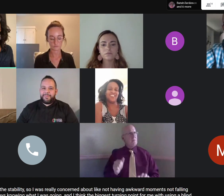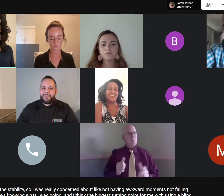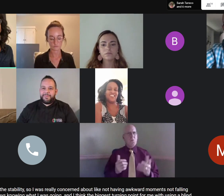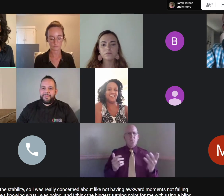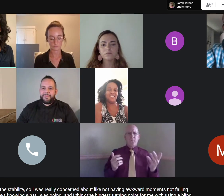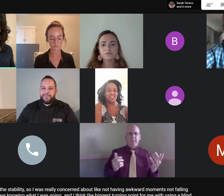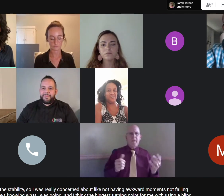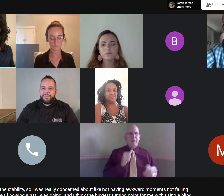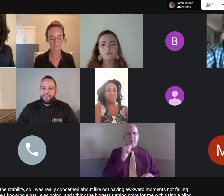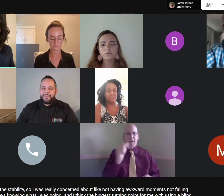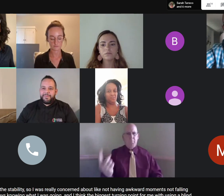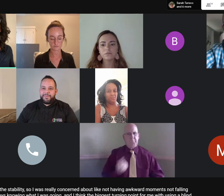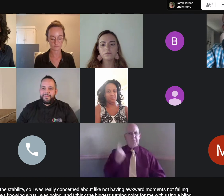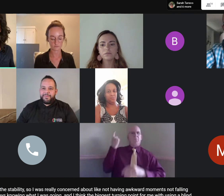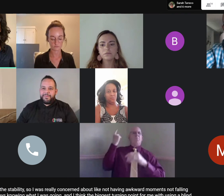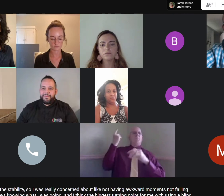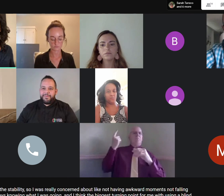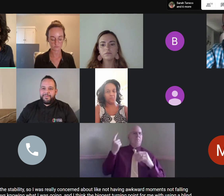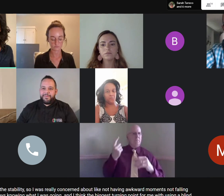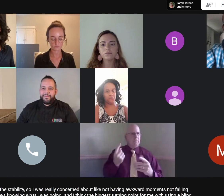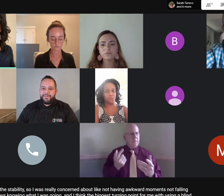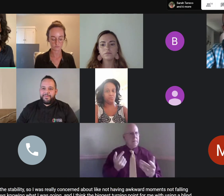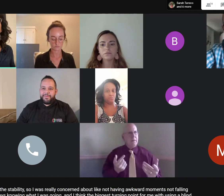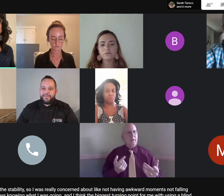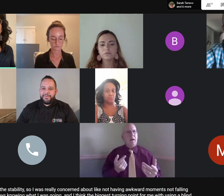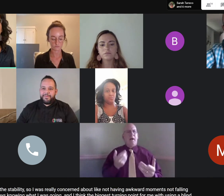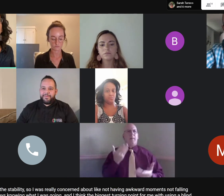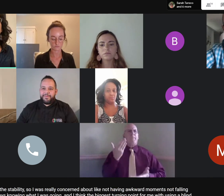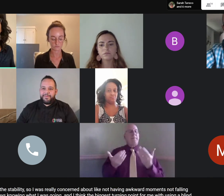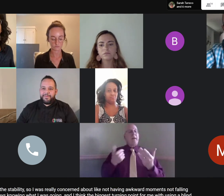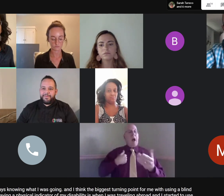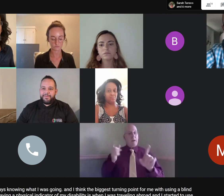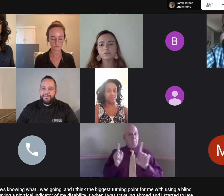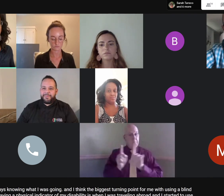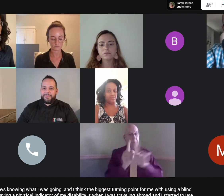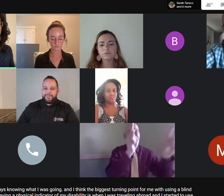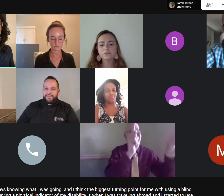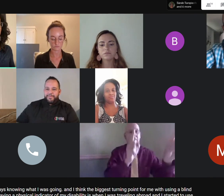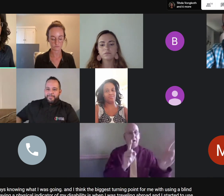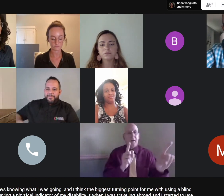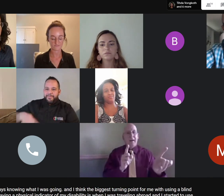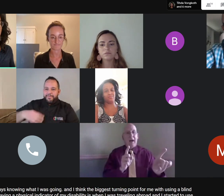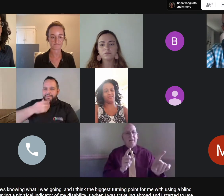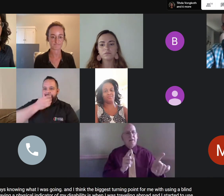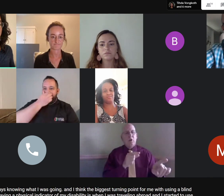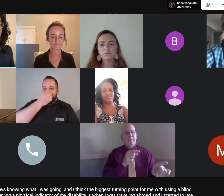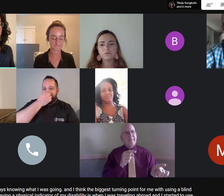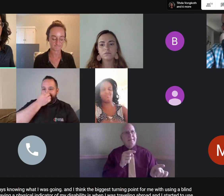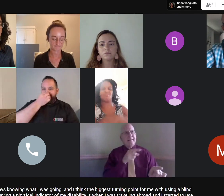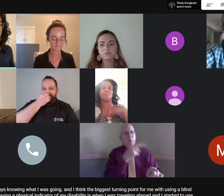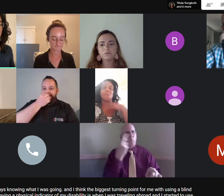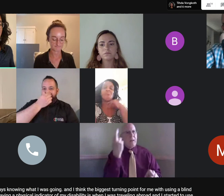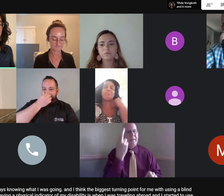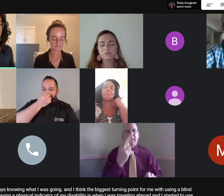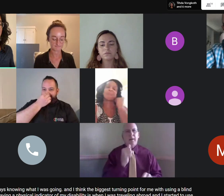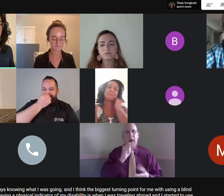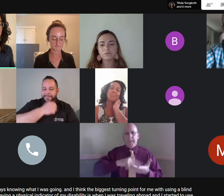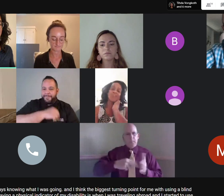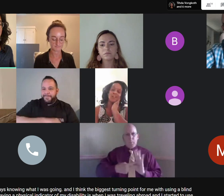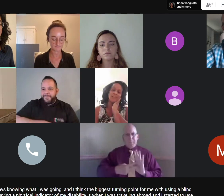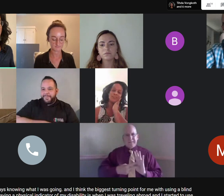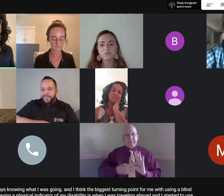bumping into me on purpose, or she maybe could use some help. Let me ask her. So that was something